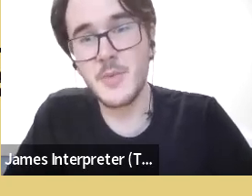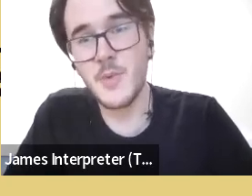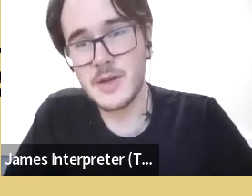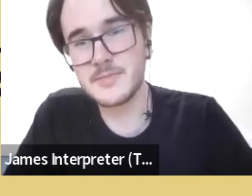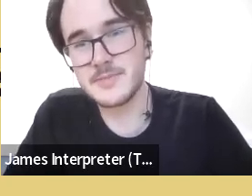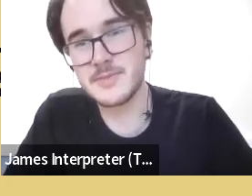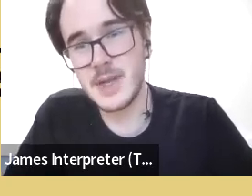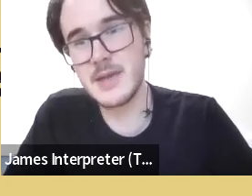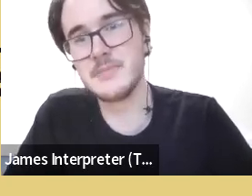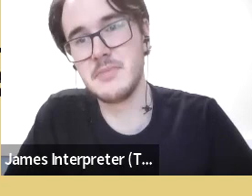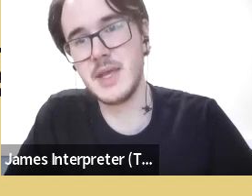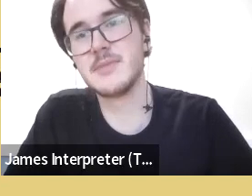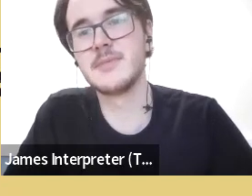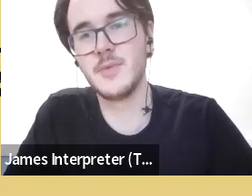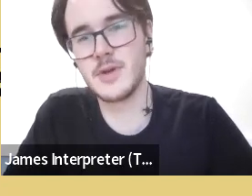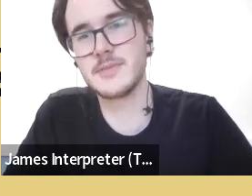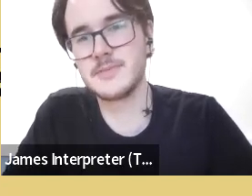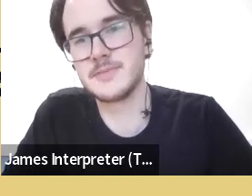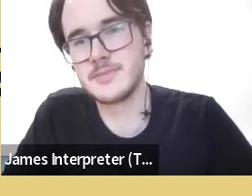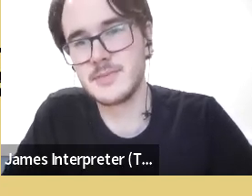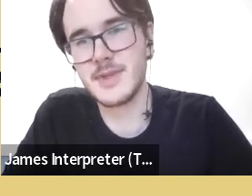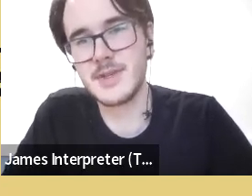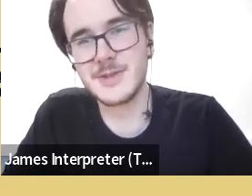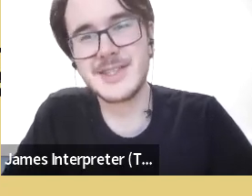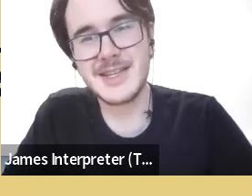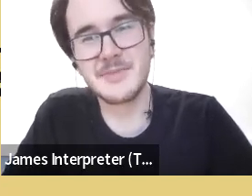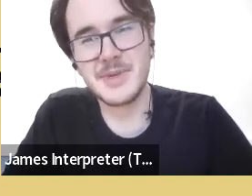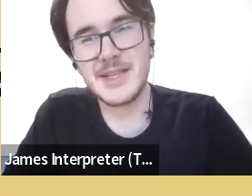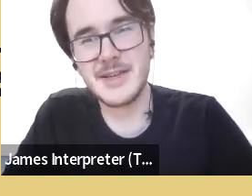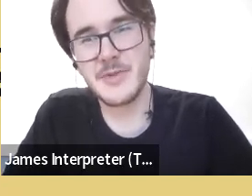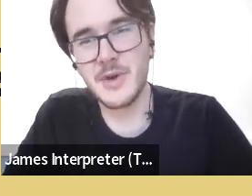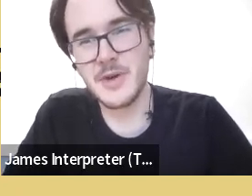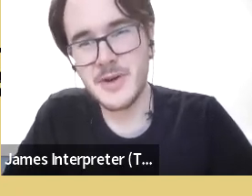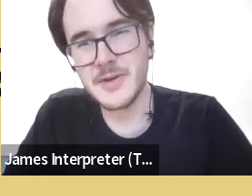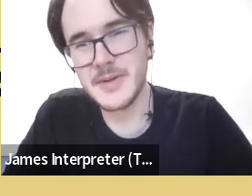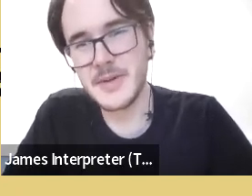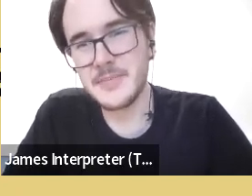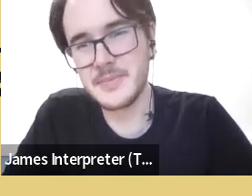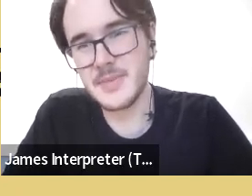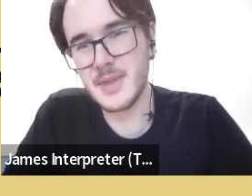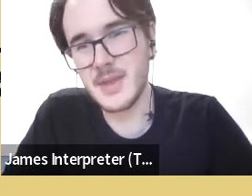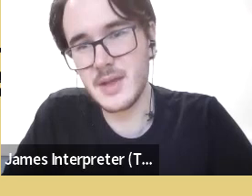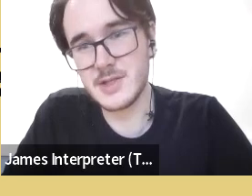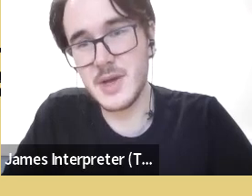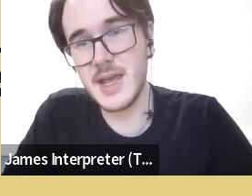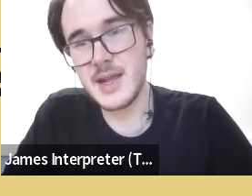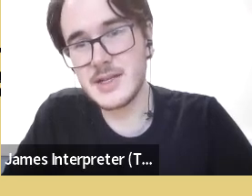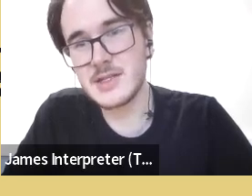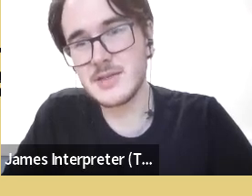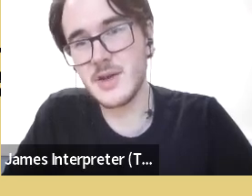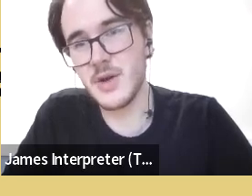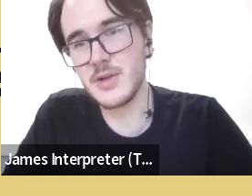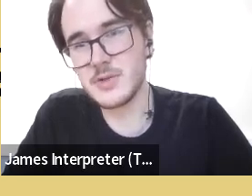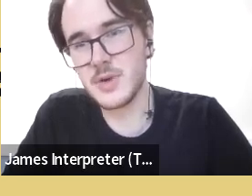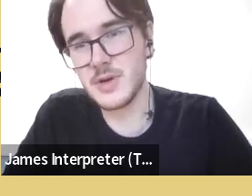your name, what? Name, me, what? So it's completely different word order. So in